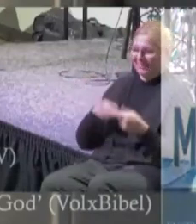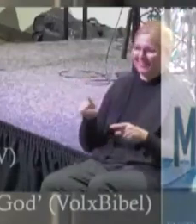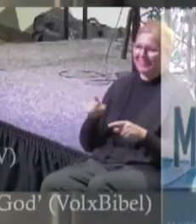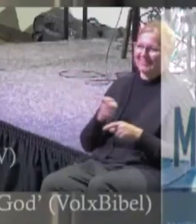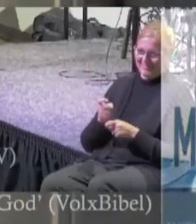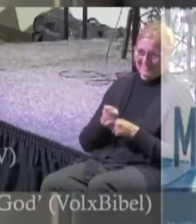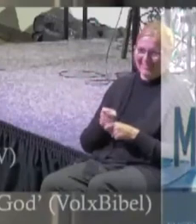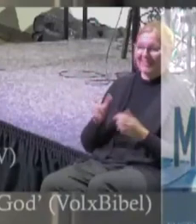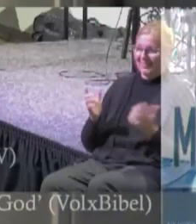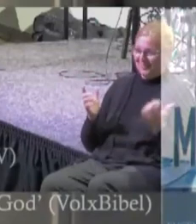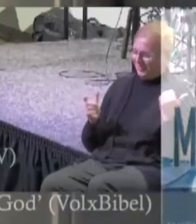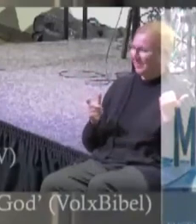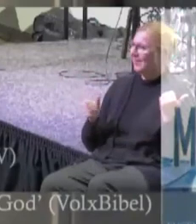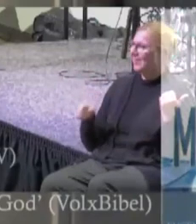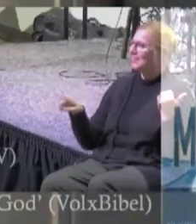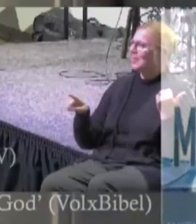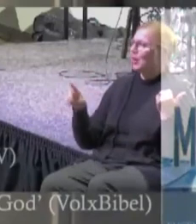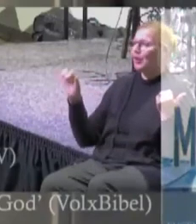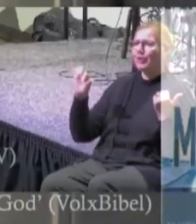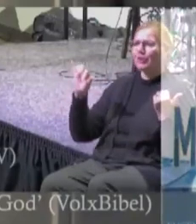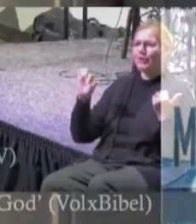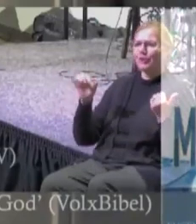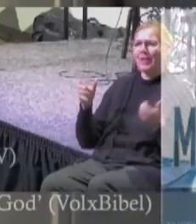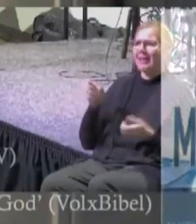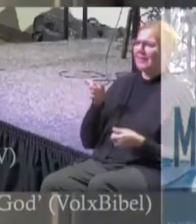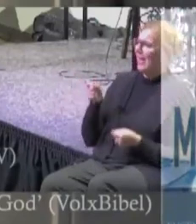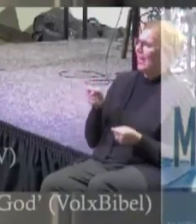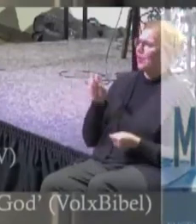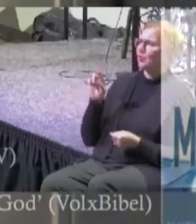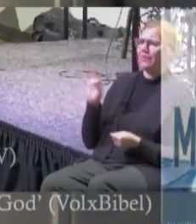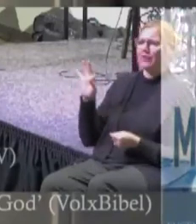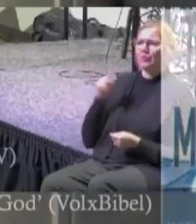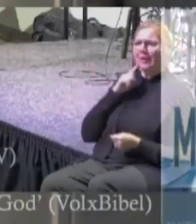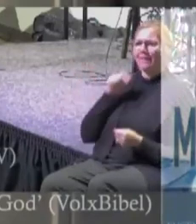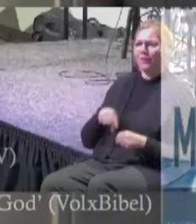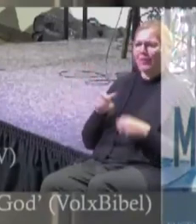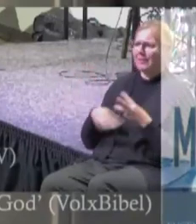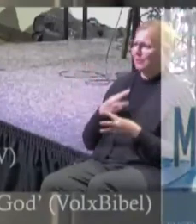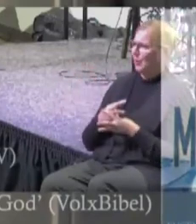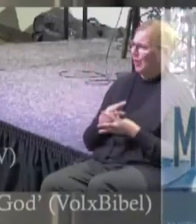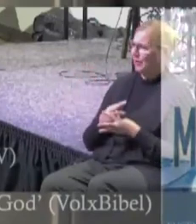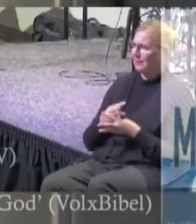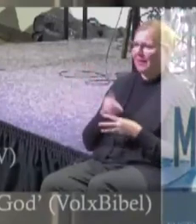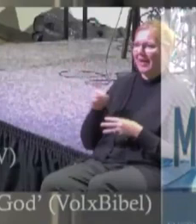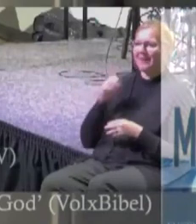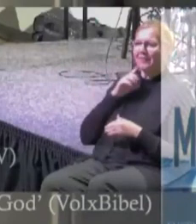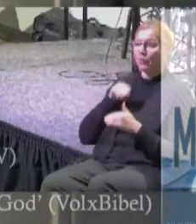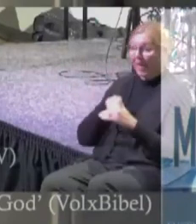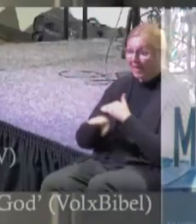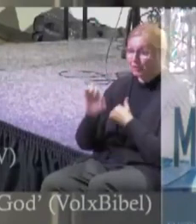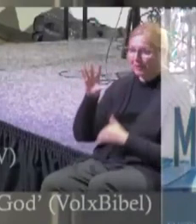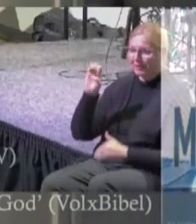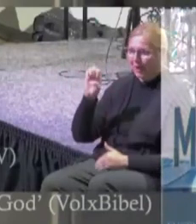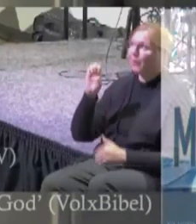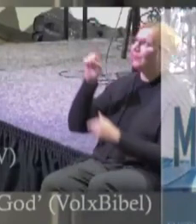draw the reader in. You're like a refrigerator for this world. I'll give you the PIN code for entry to the kingdom of God.